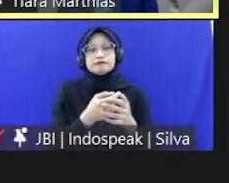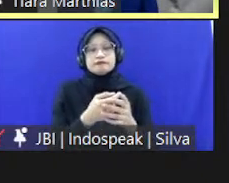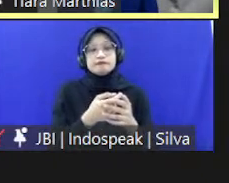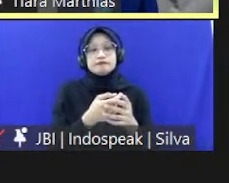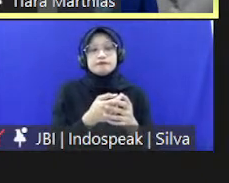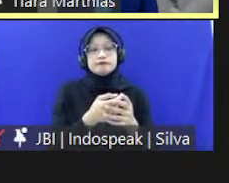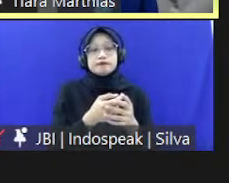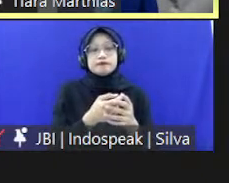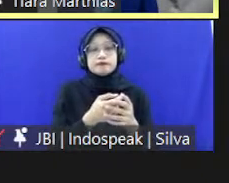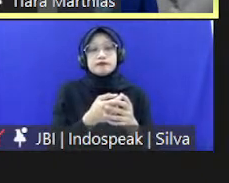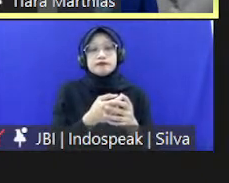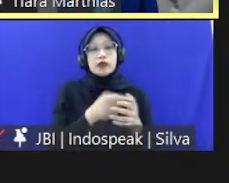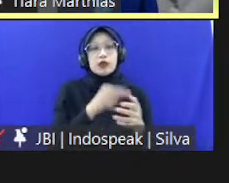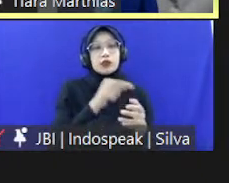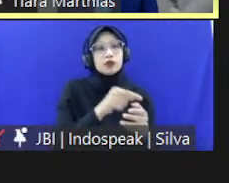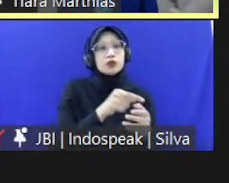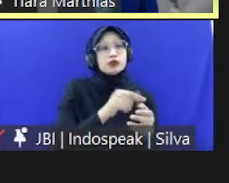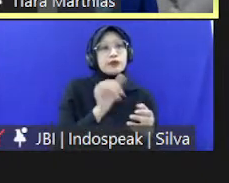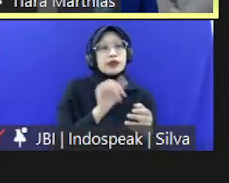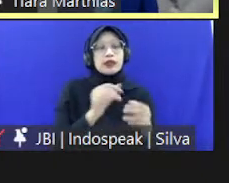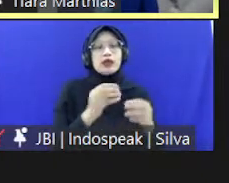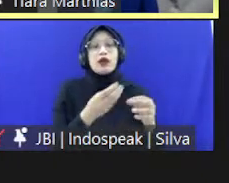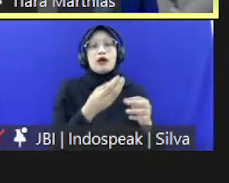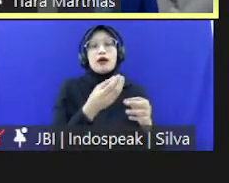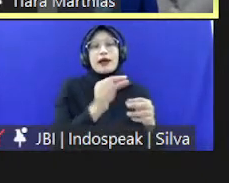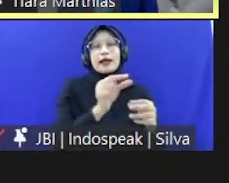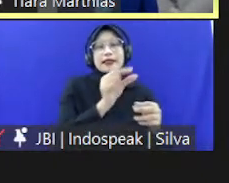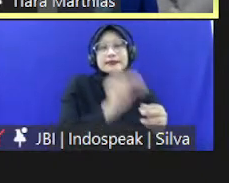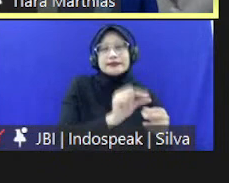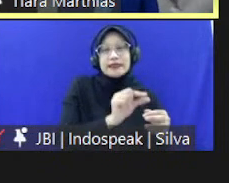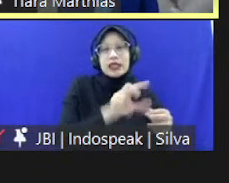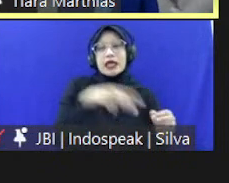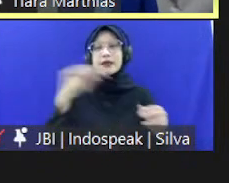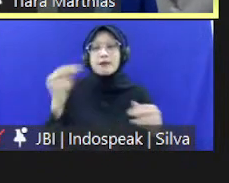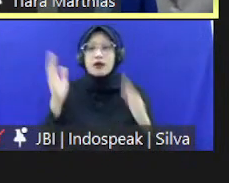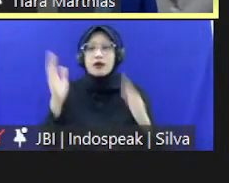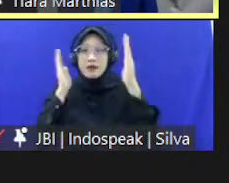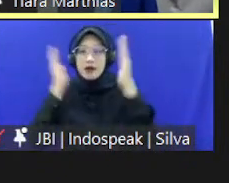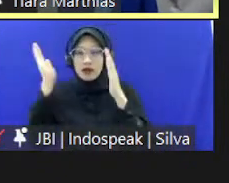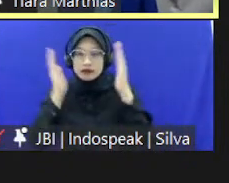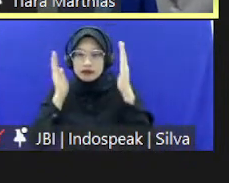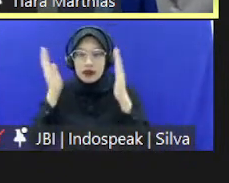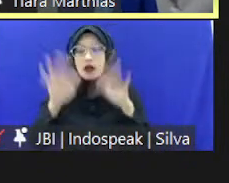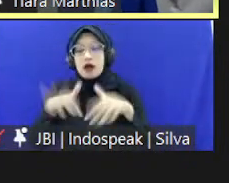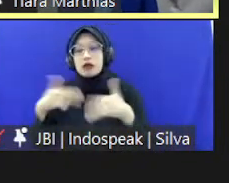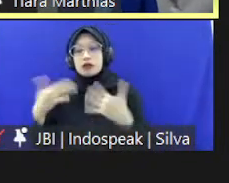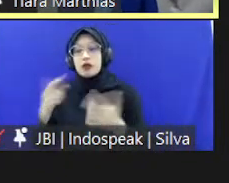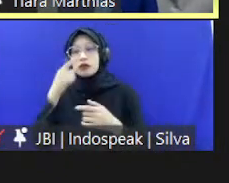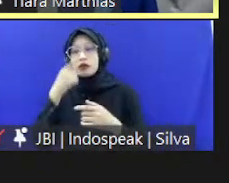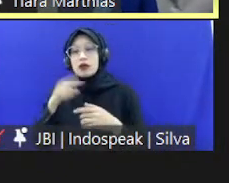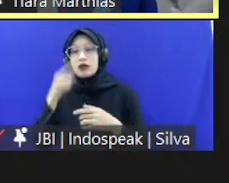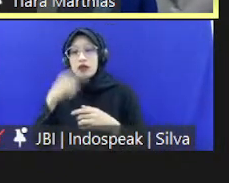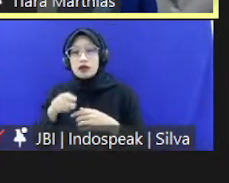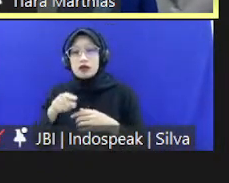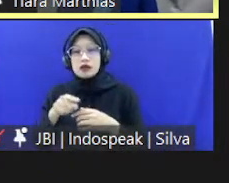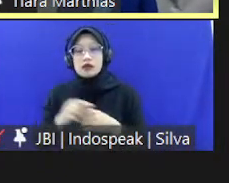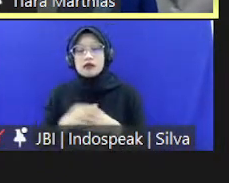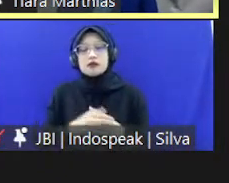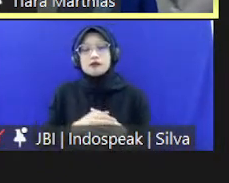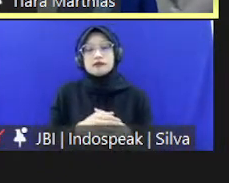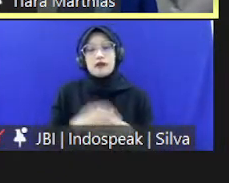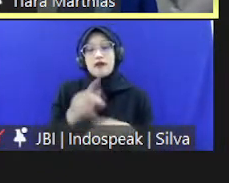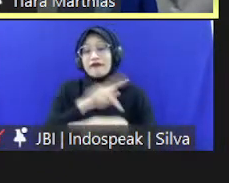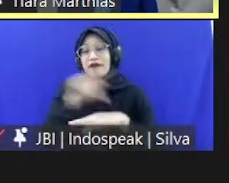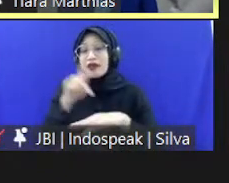1/4 of Malaysia, where they spend $400, and even Thailand is $276, and even Philippines, our